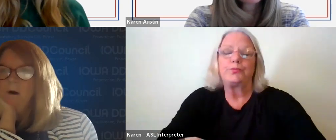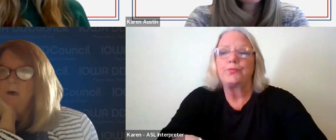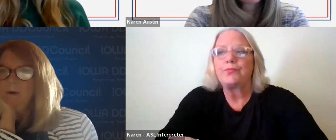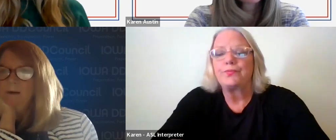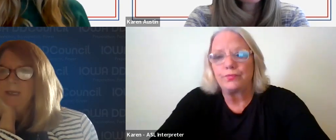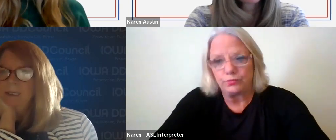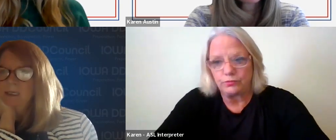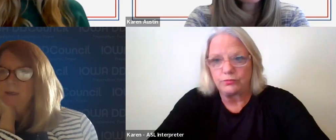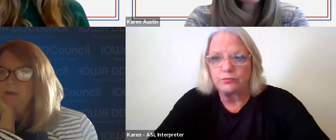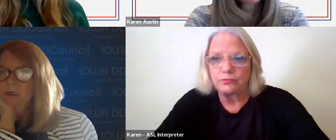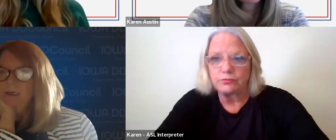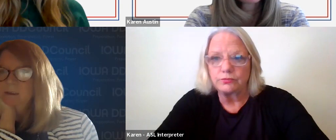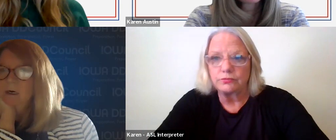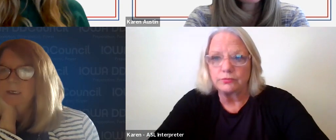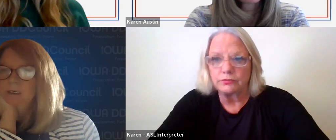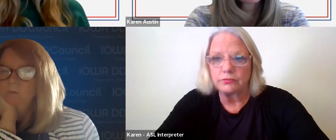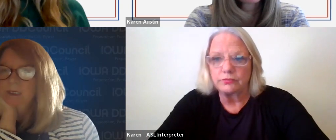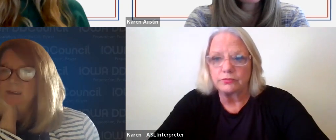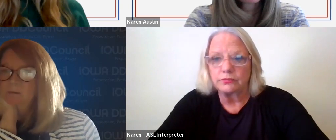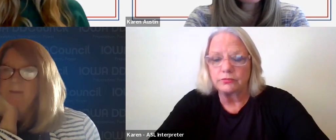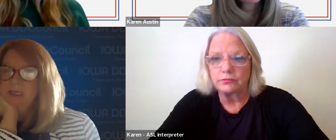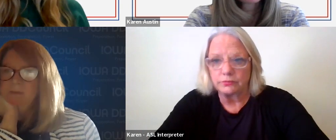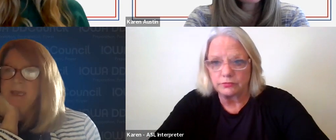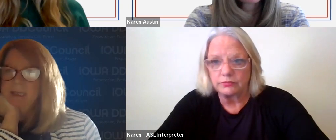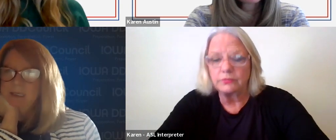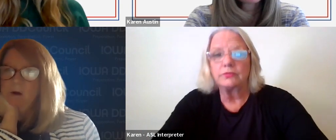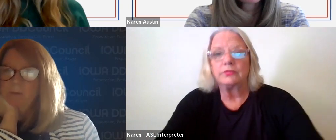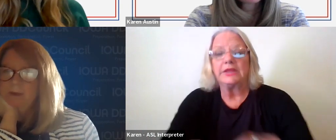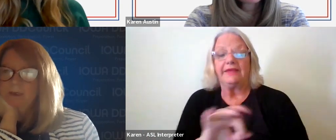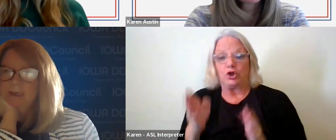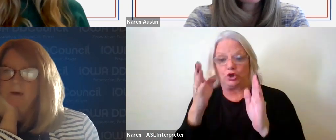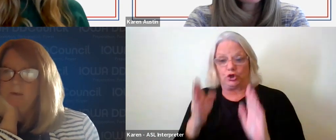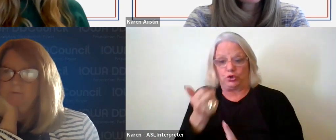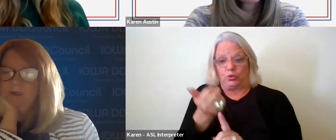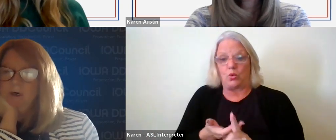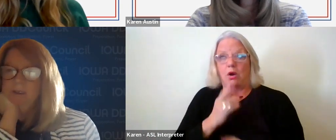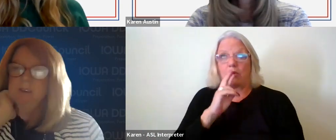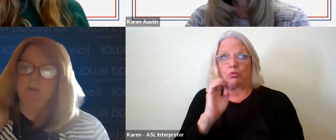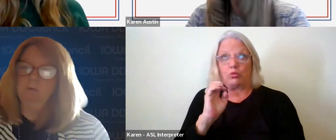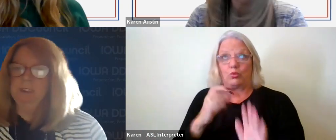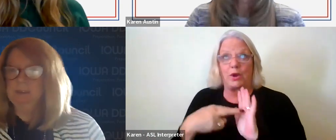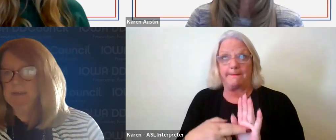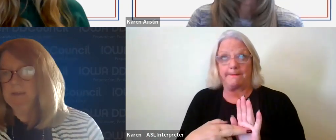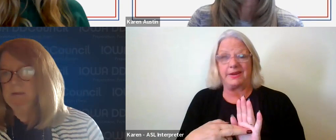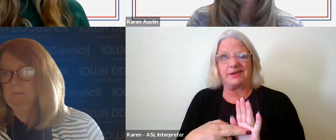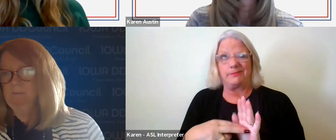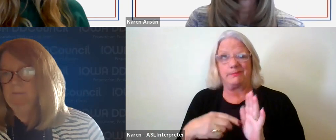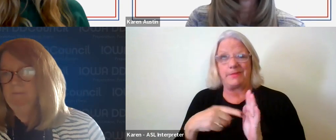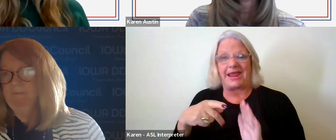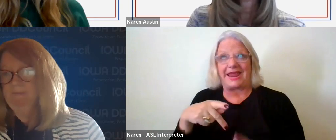If you are a rep payee, but there is a guardian, can we, as the rep payee, open the account if the guardian